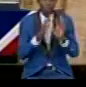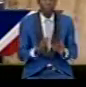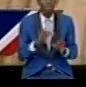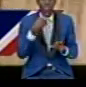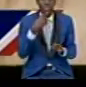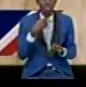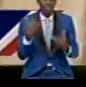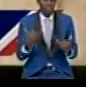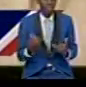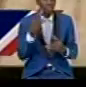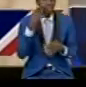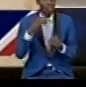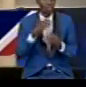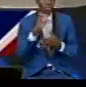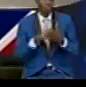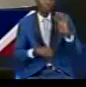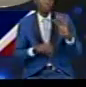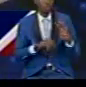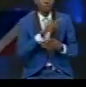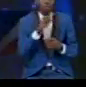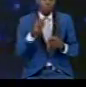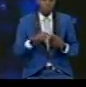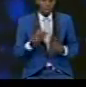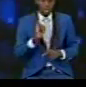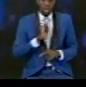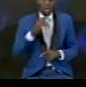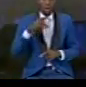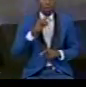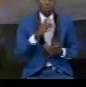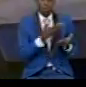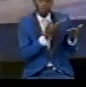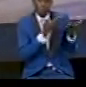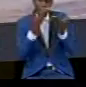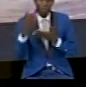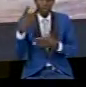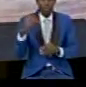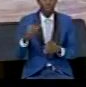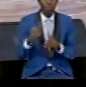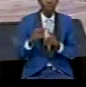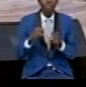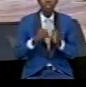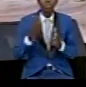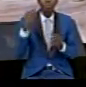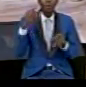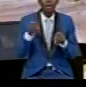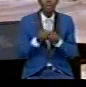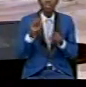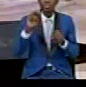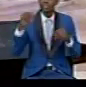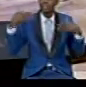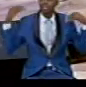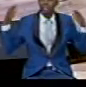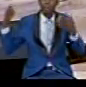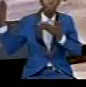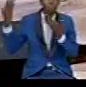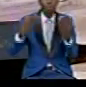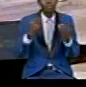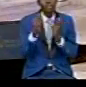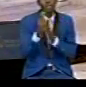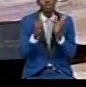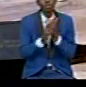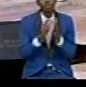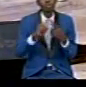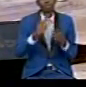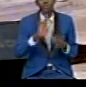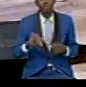4, when I brought the gospel to you, it was like the angels brought the law to the children of Israel. And